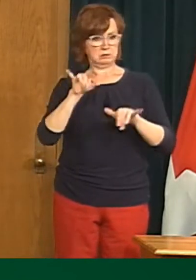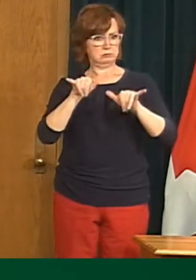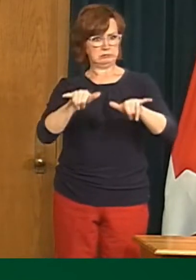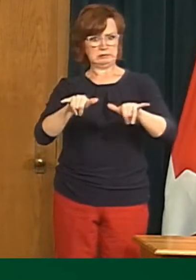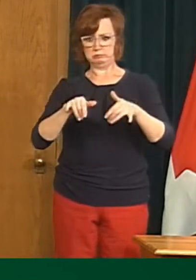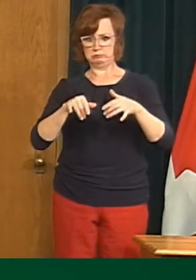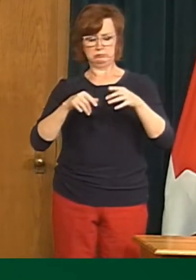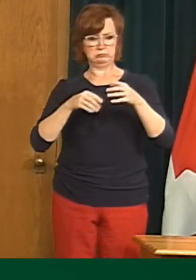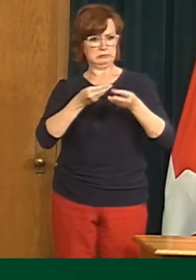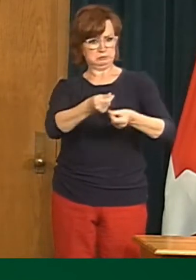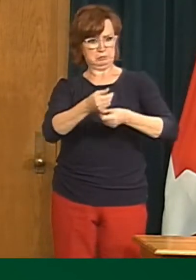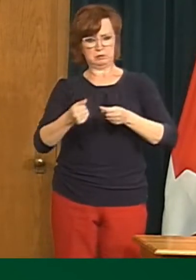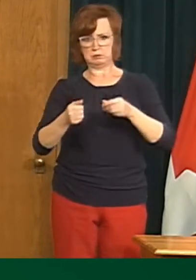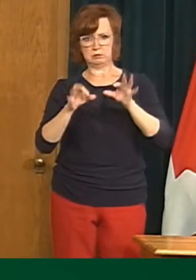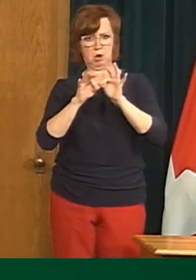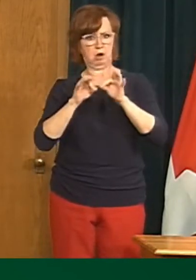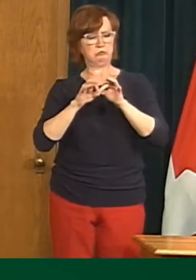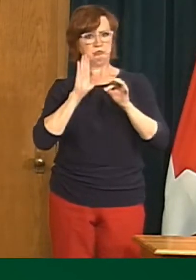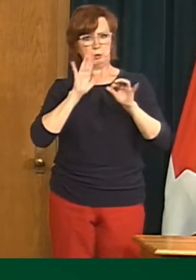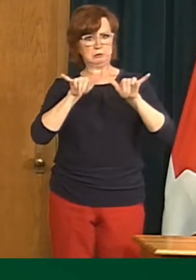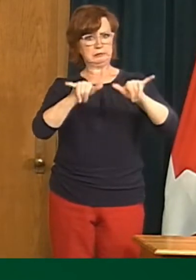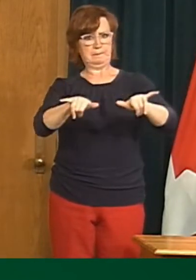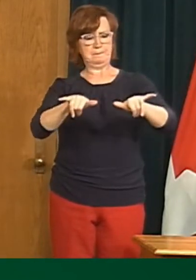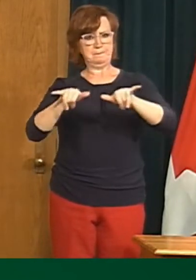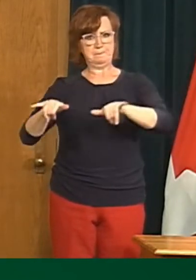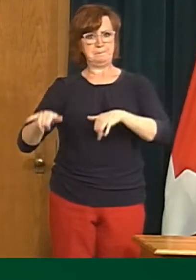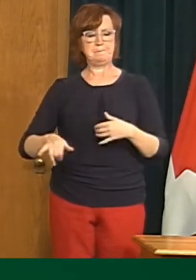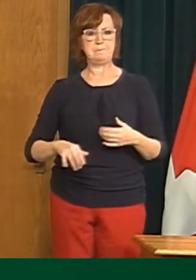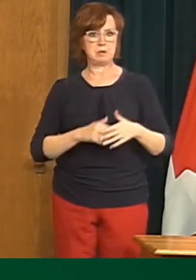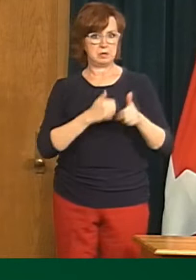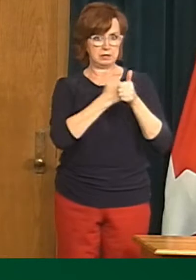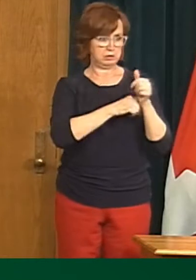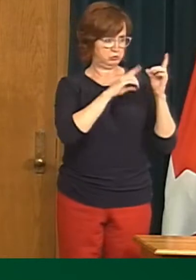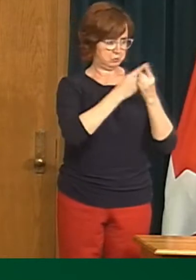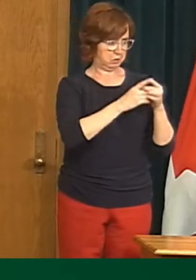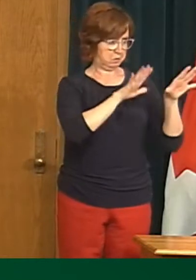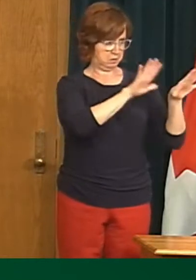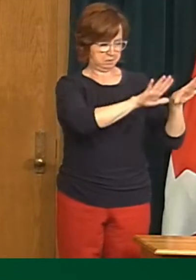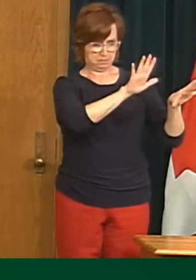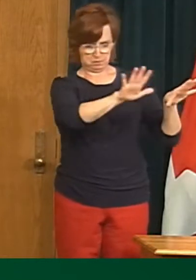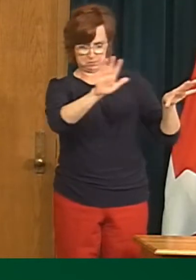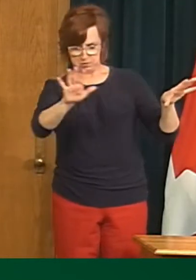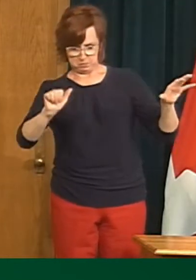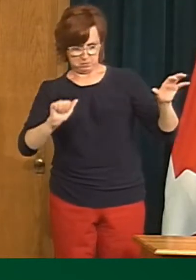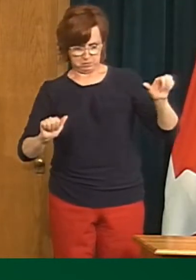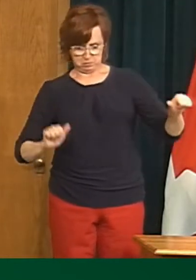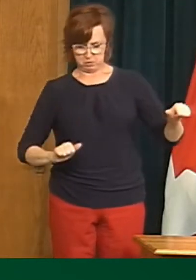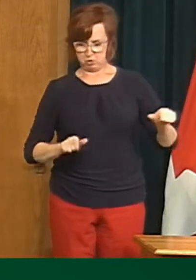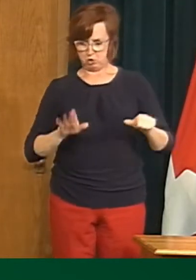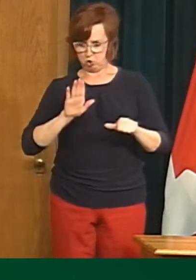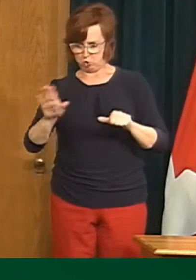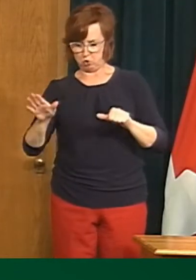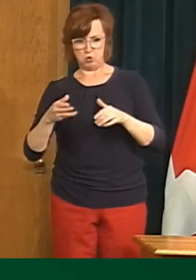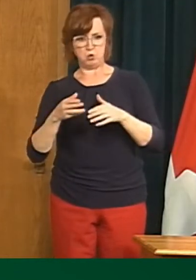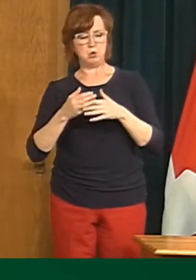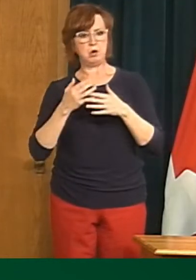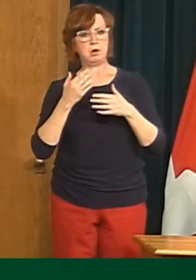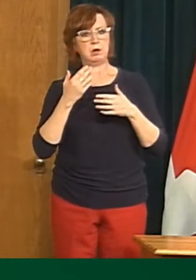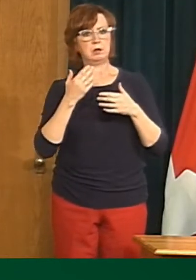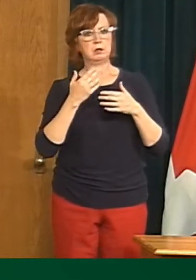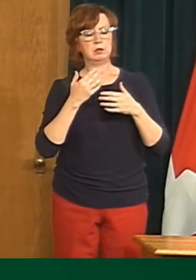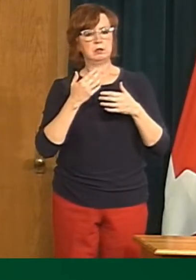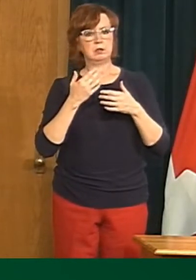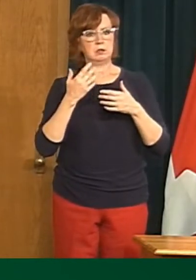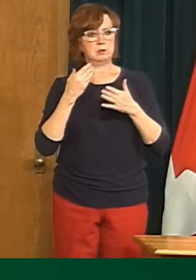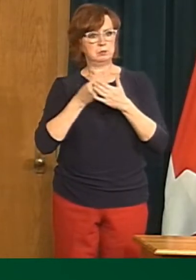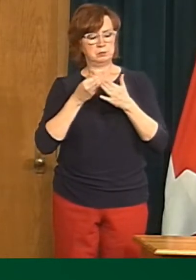Our ministries have done a very good job of ensuring that the investment that they were allocated, the 5/12 of the year that